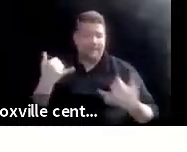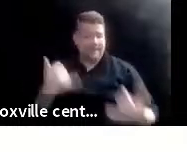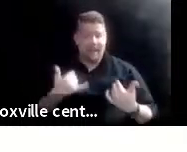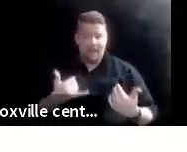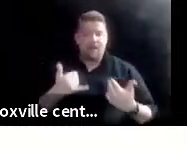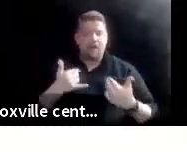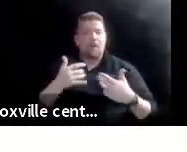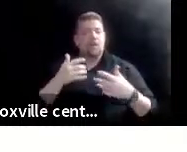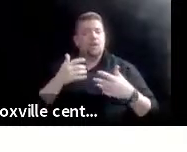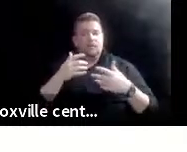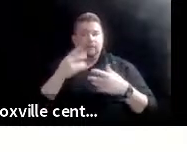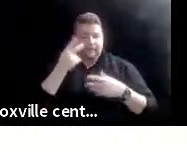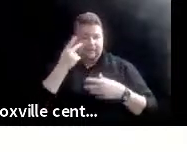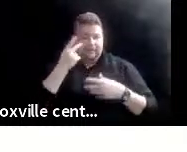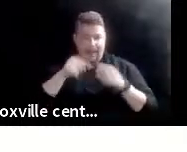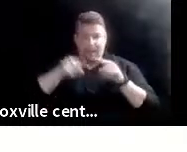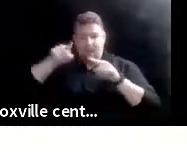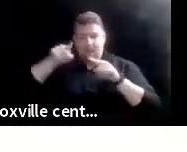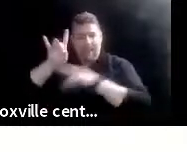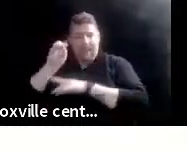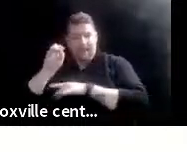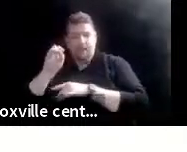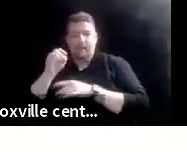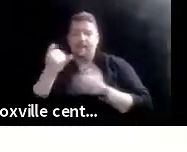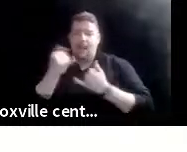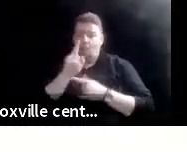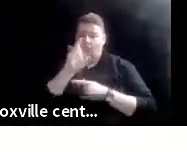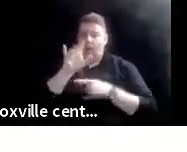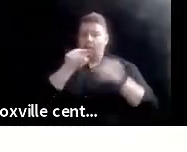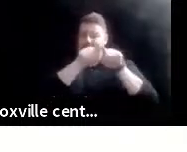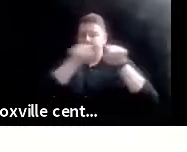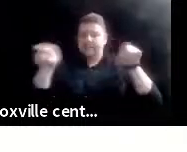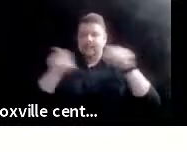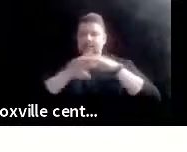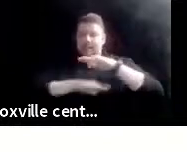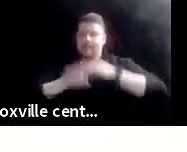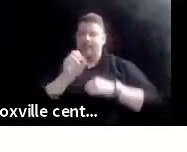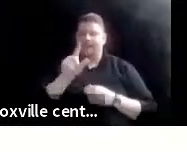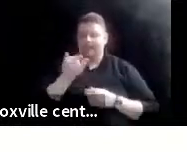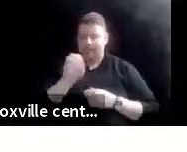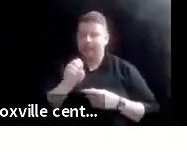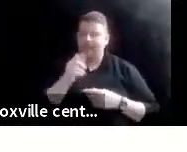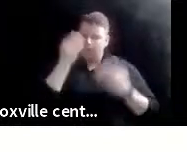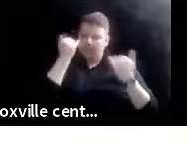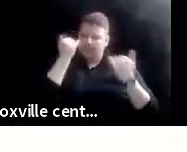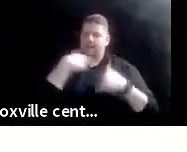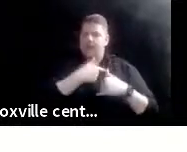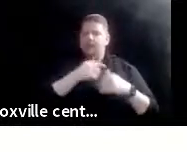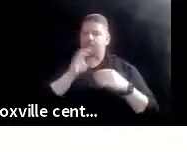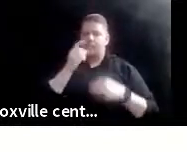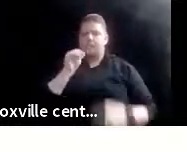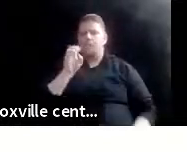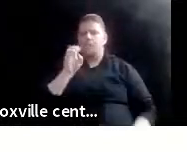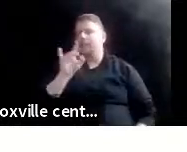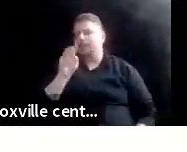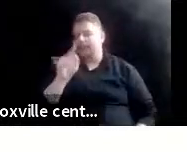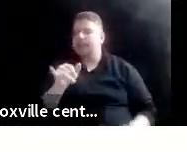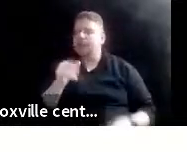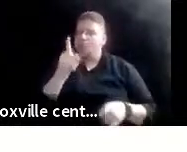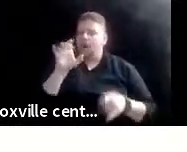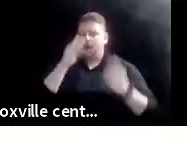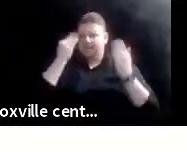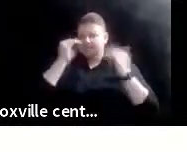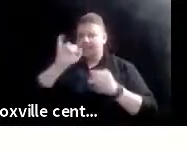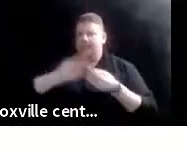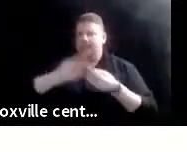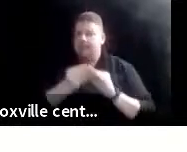that 80, that mark of 80. Now 100 is the baseline. 100 is where they would expect us to be mobility wise. So throughout the course of the year,